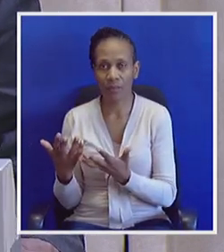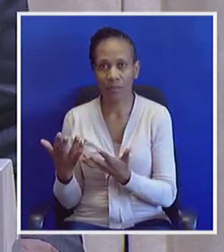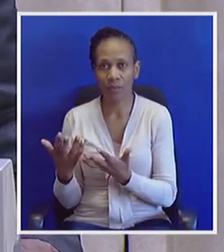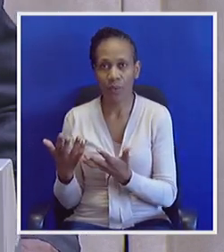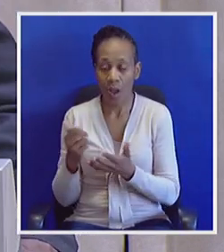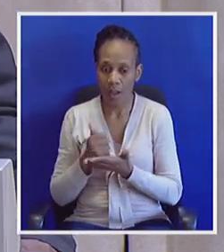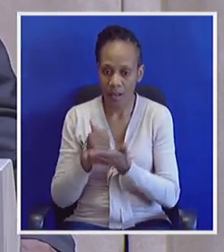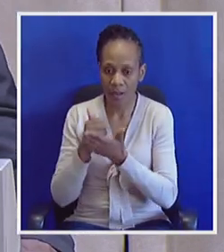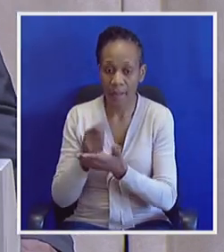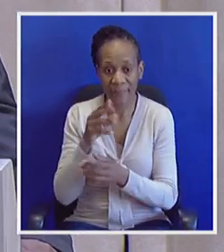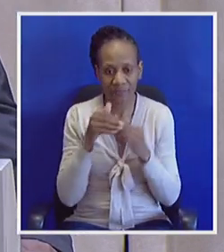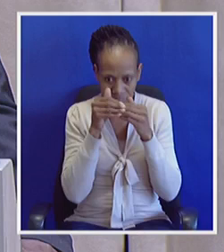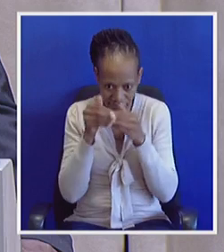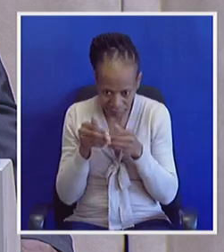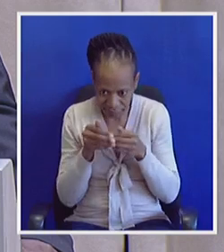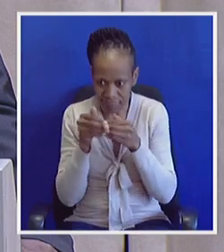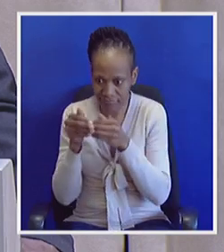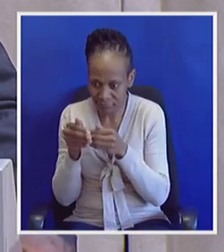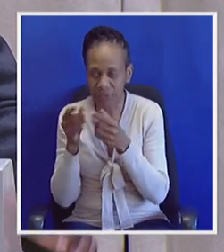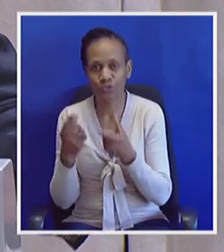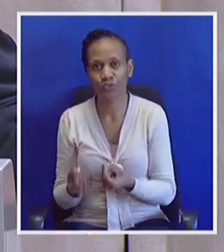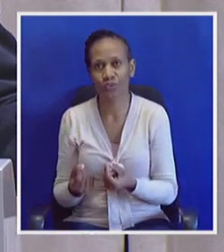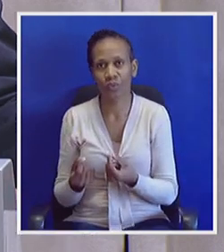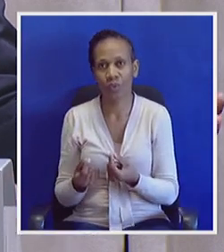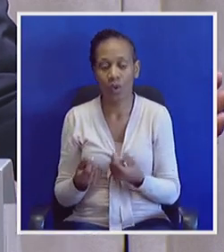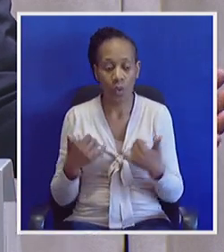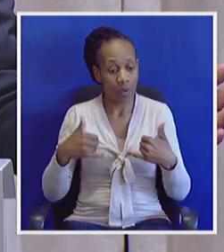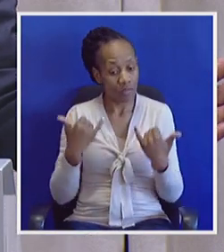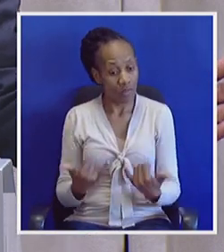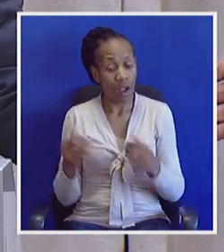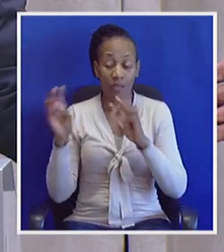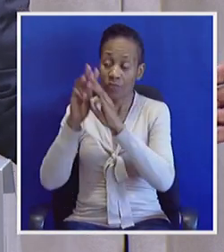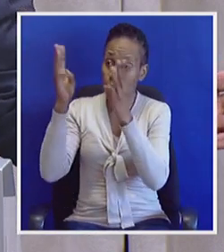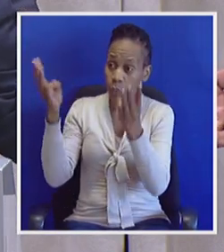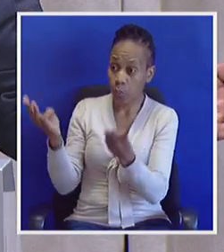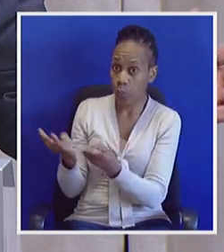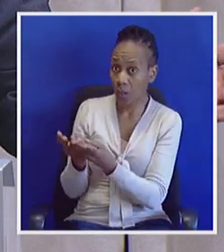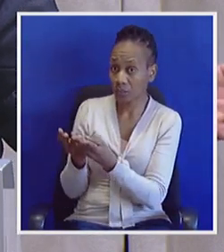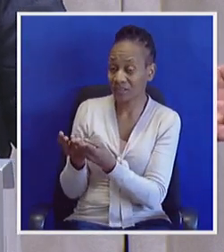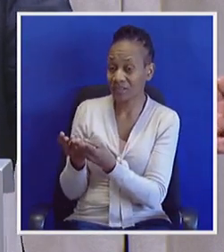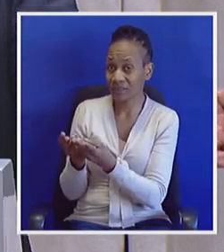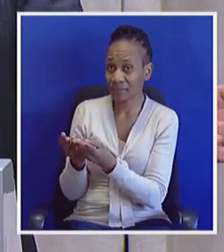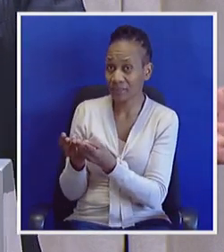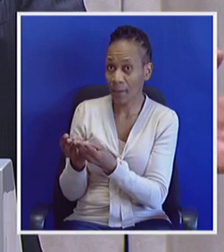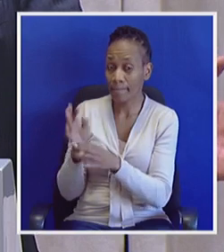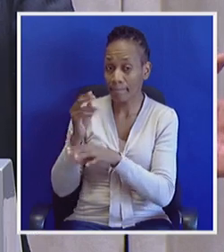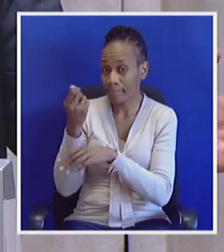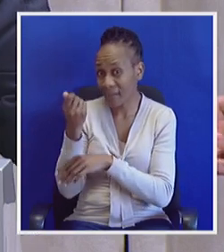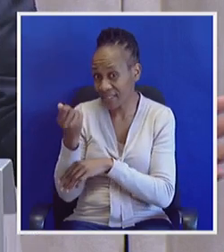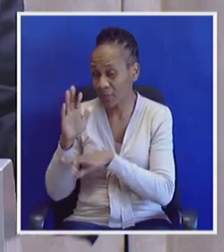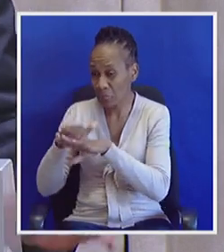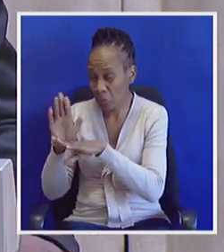around, because we live in a world where capital dominates quite a